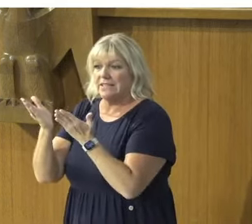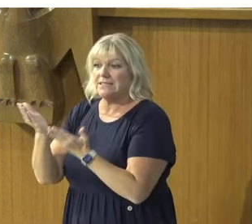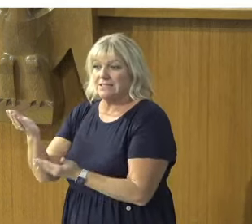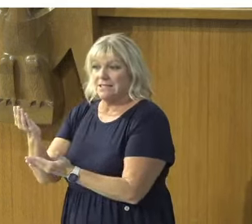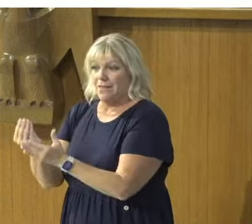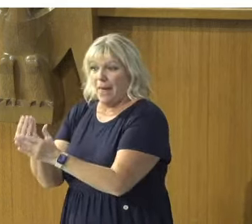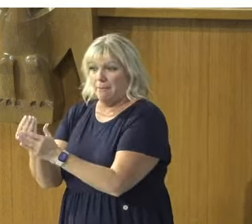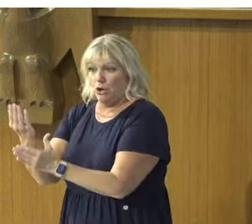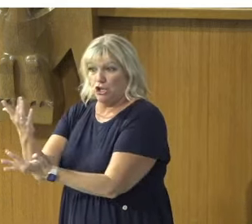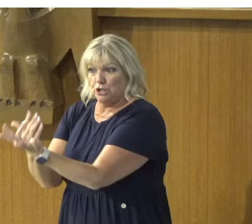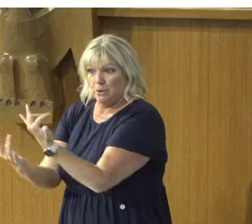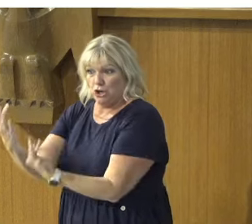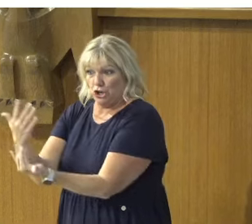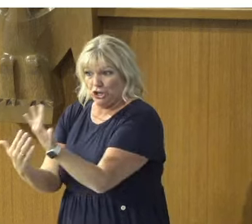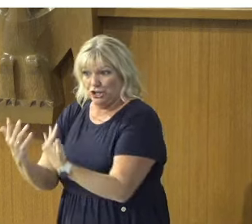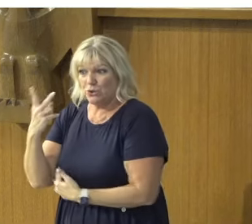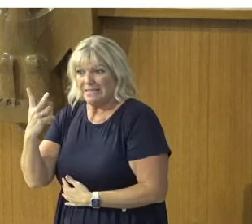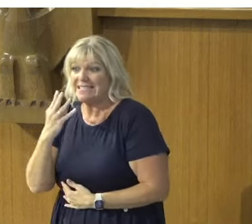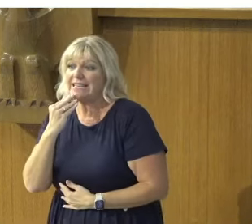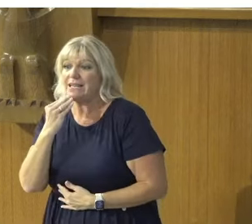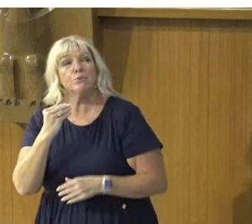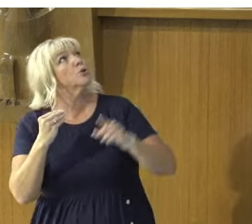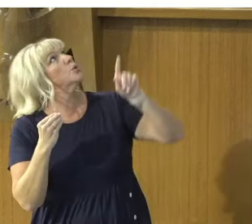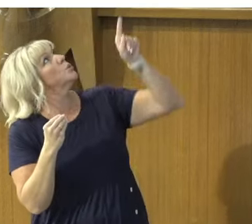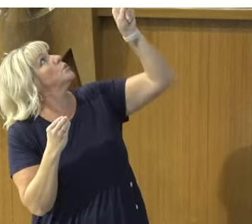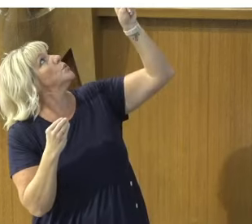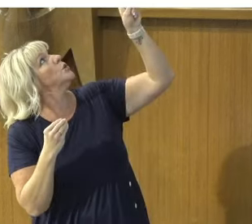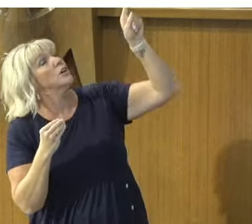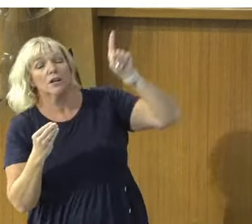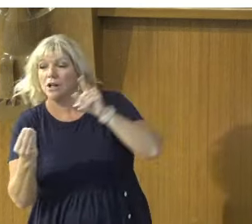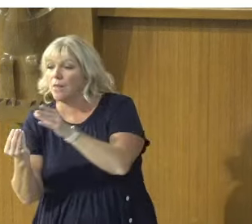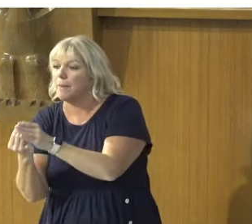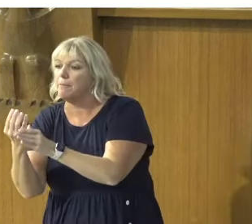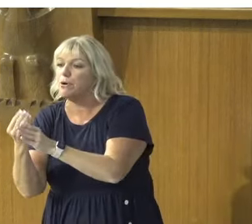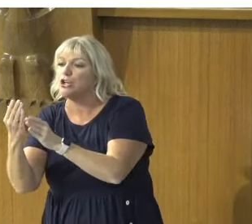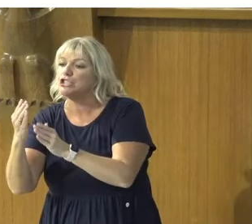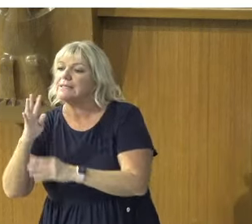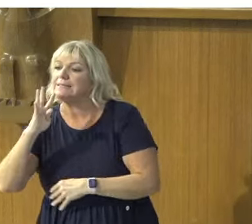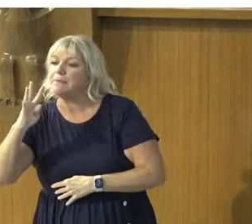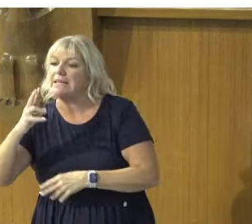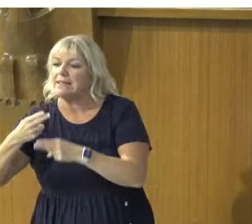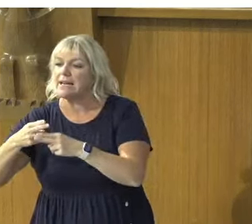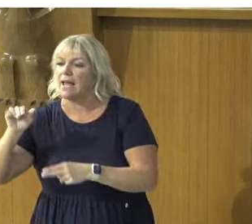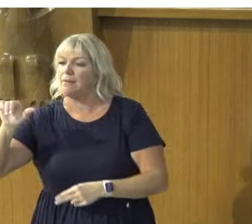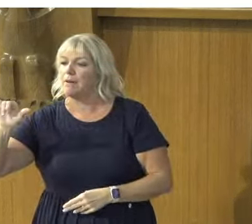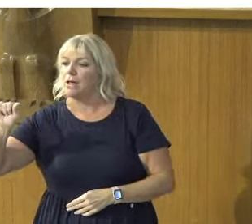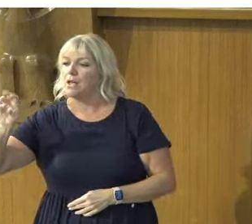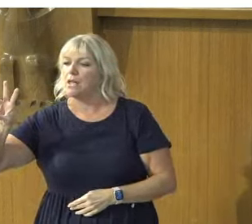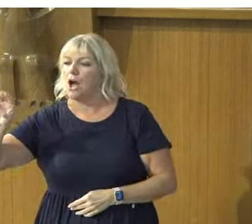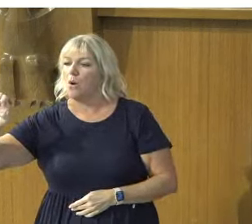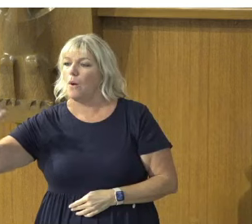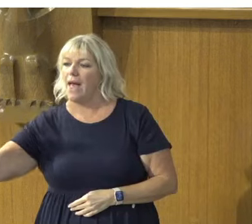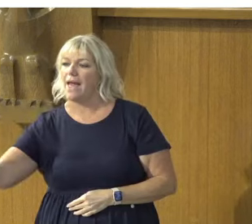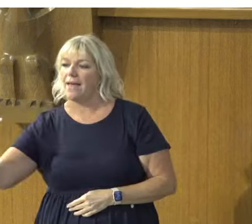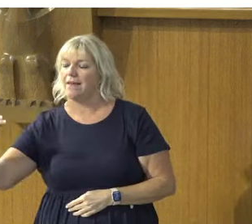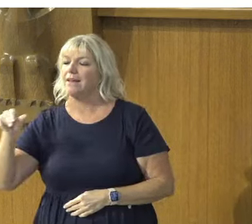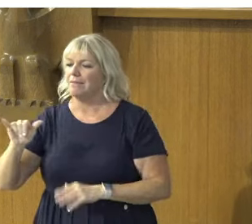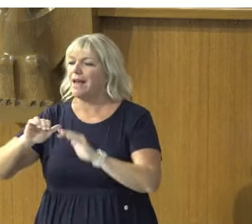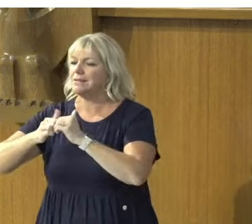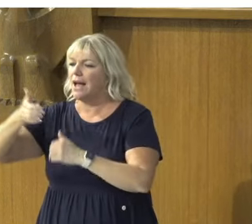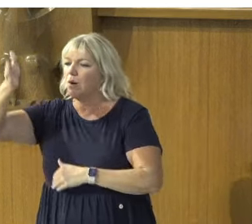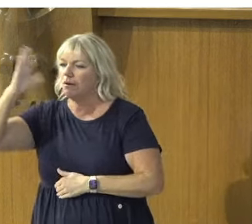you can see in Hebrew, is speaking its name, Yahweh, Yahweh, because that is how God reveals God's self